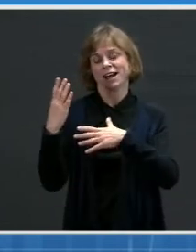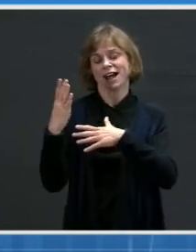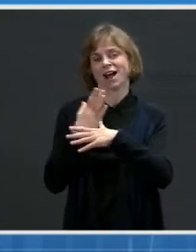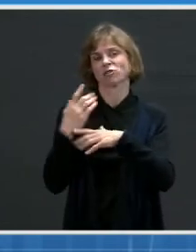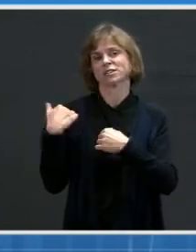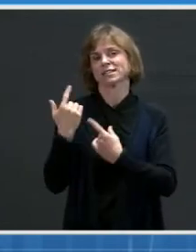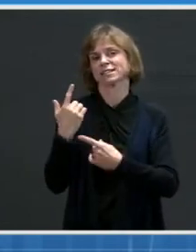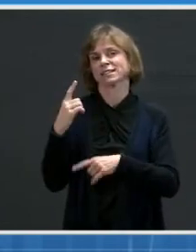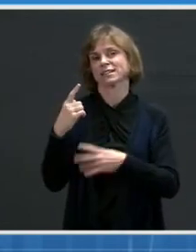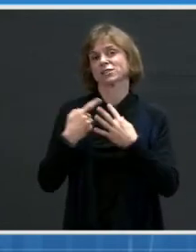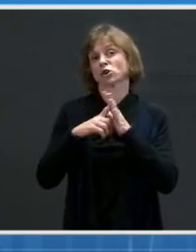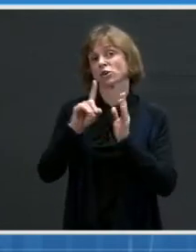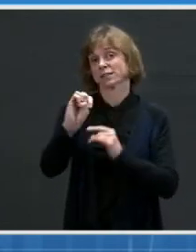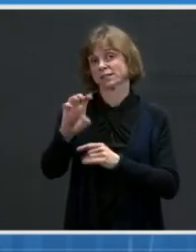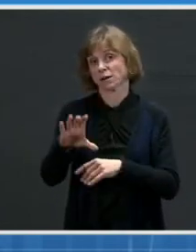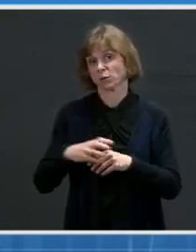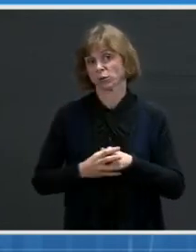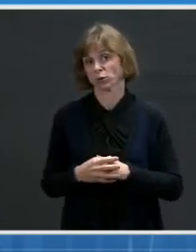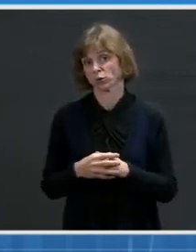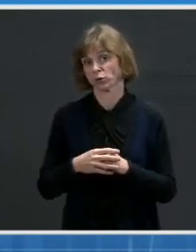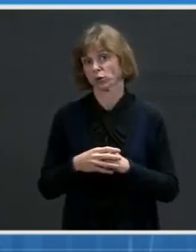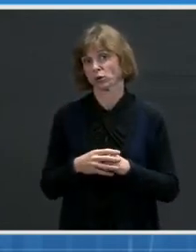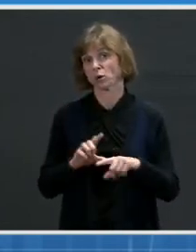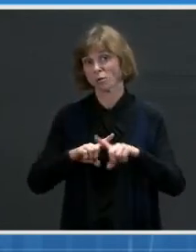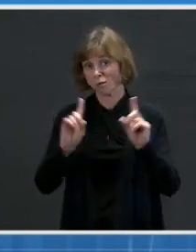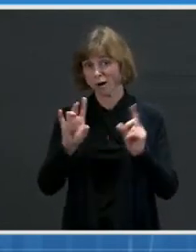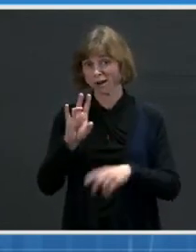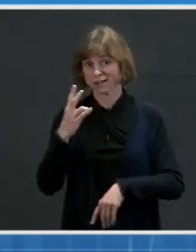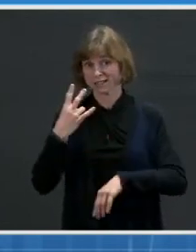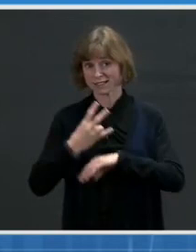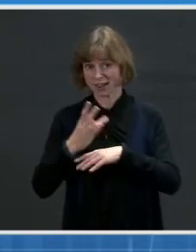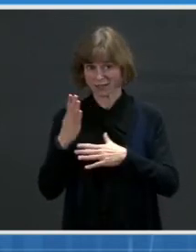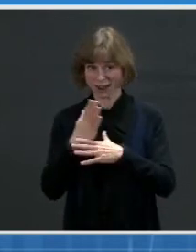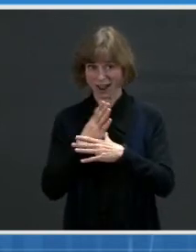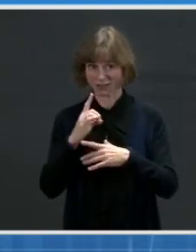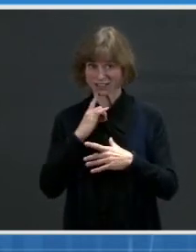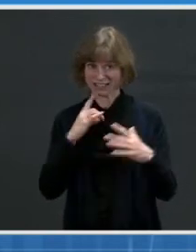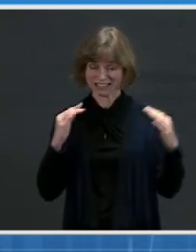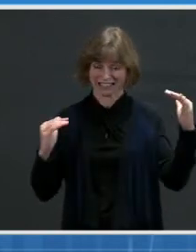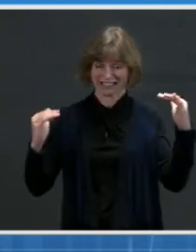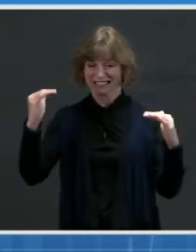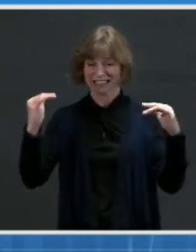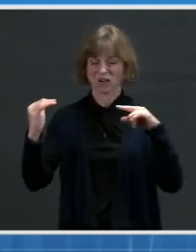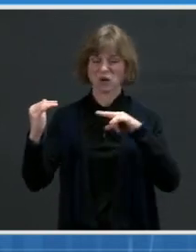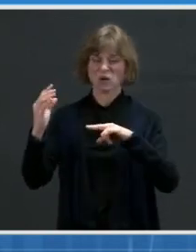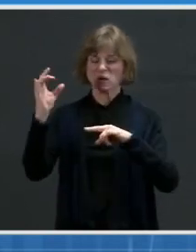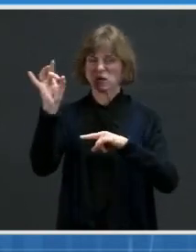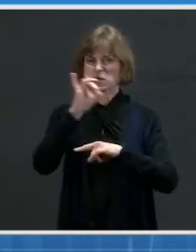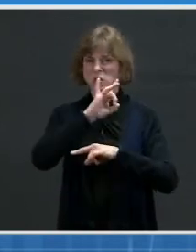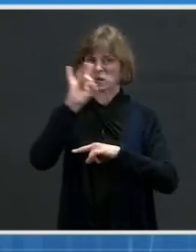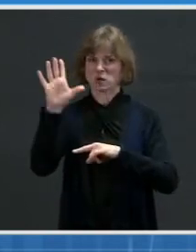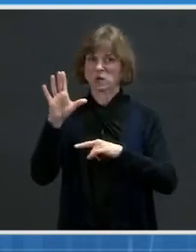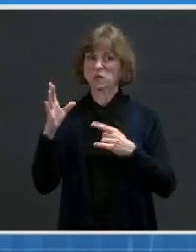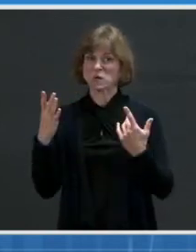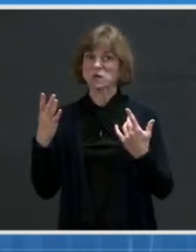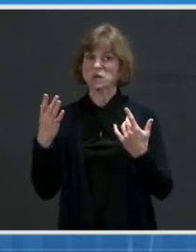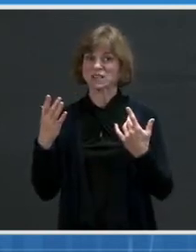December. However, this 7-day average is counterbalanced by the stark reality that this week we will